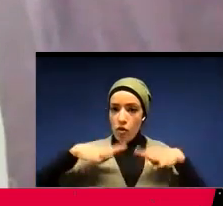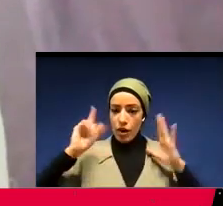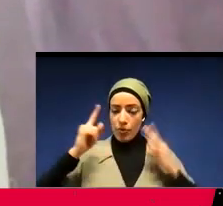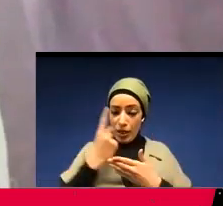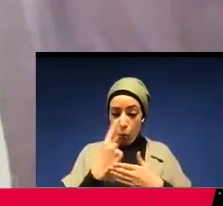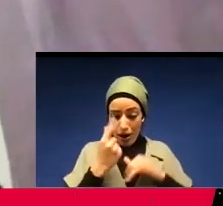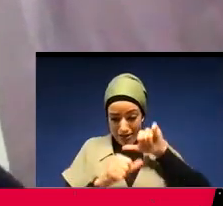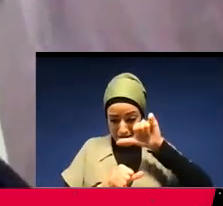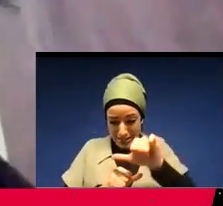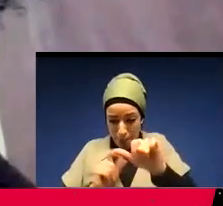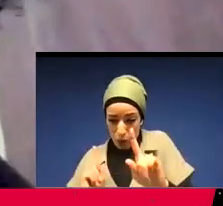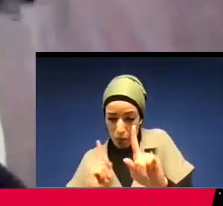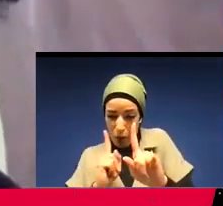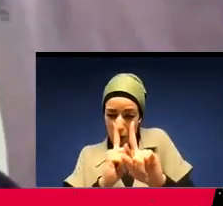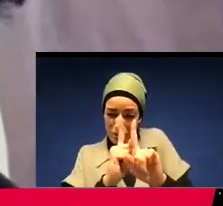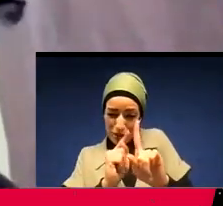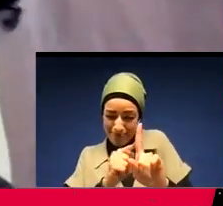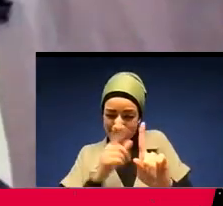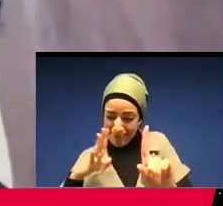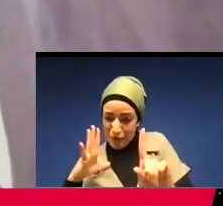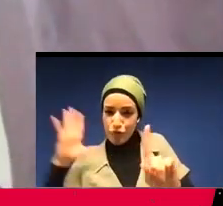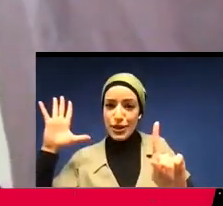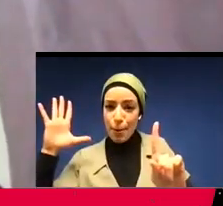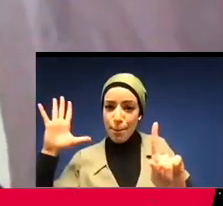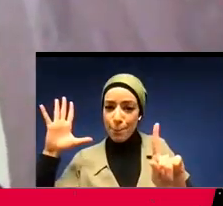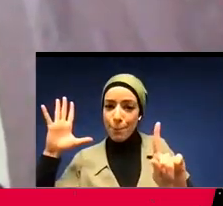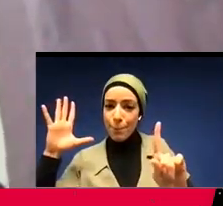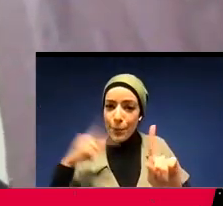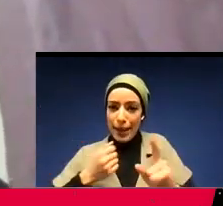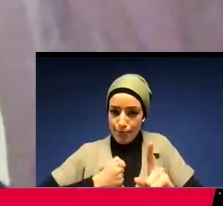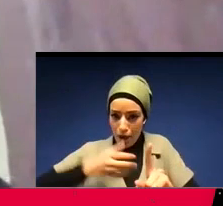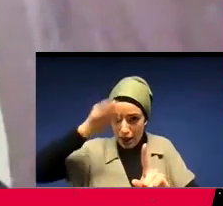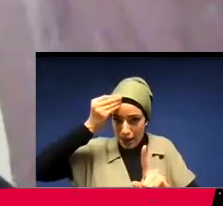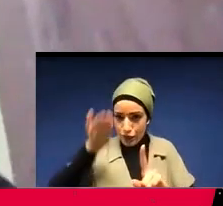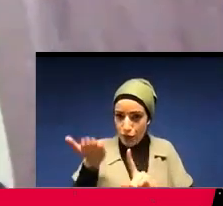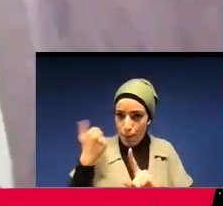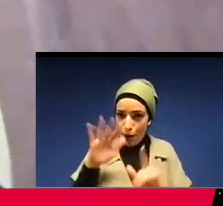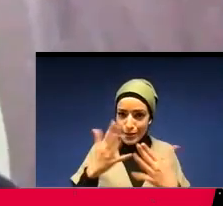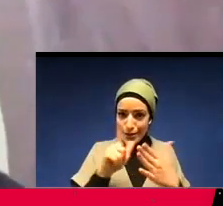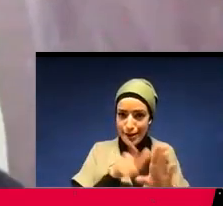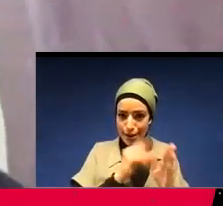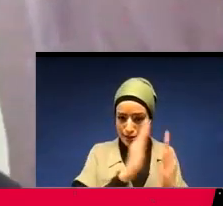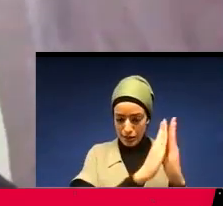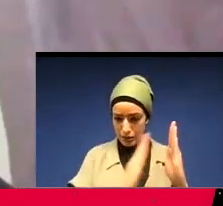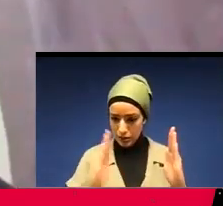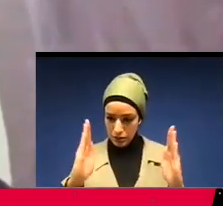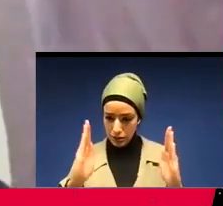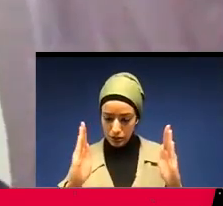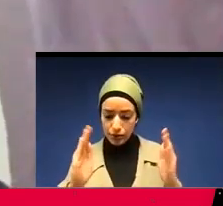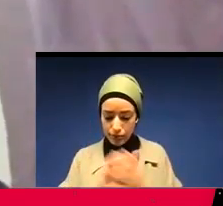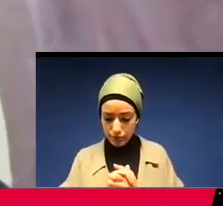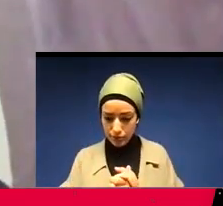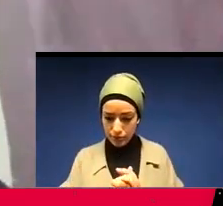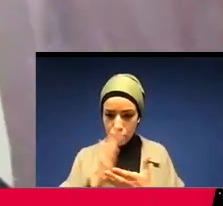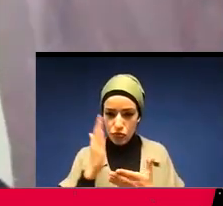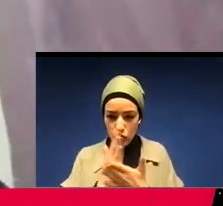freedoms. You know, we'll be one step closer to liberation for all of us. And I think that's the lesson from the past 10 years, really, that